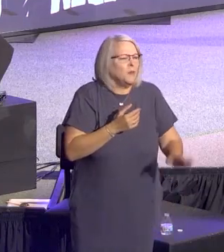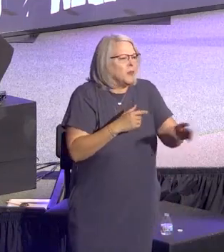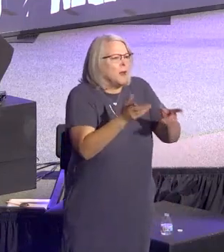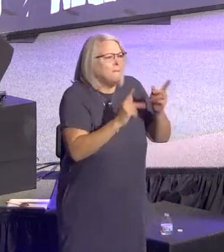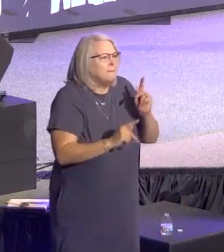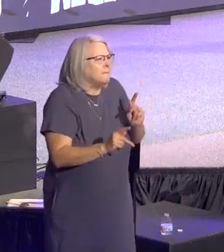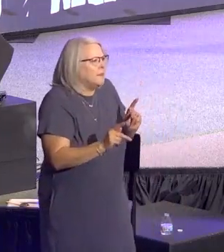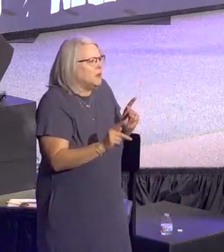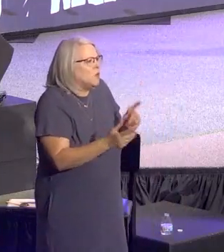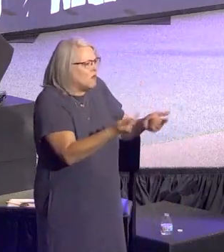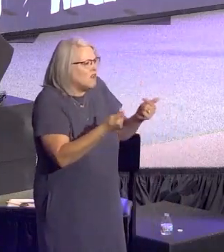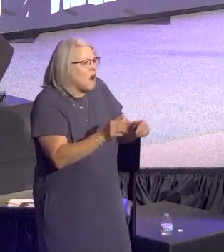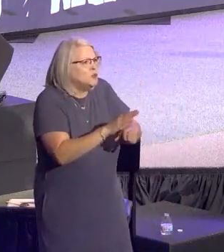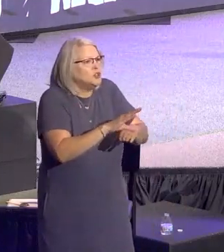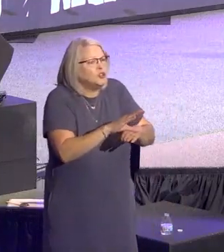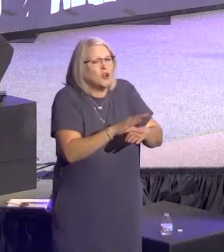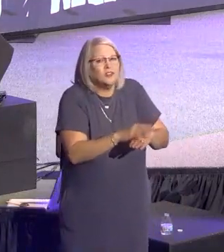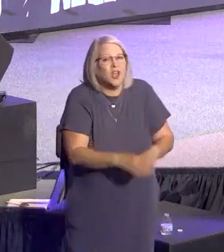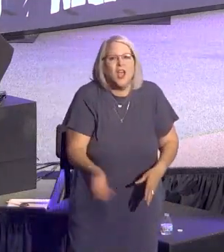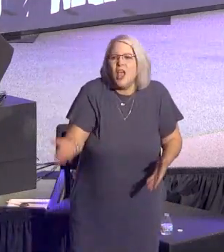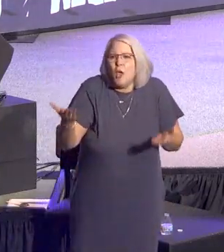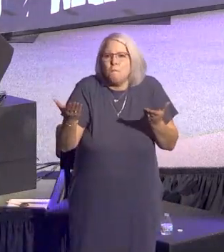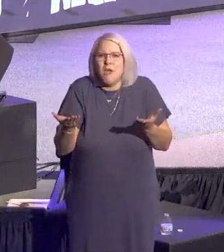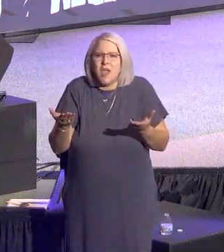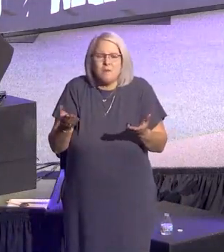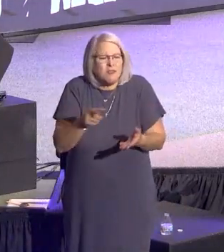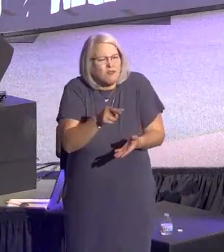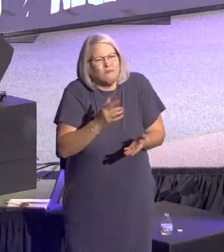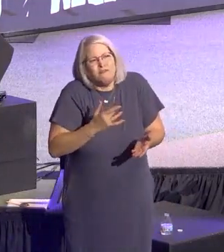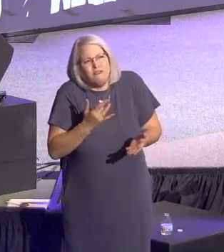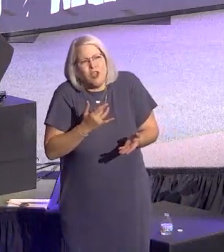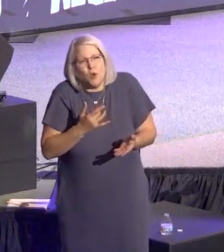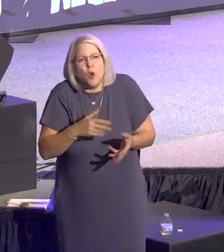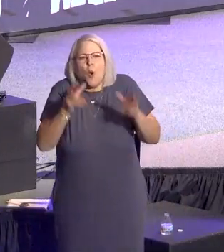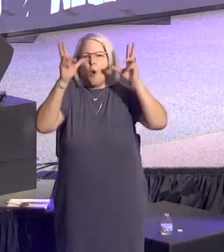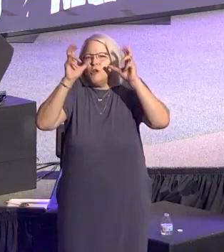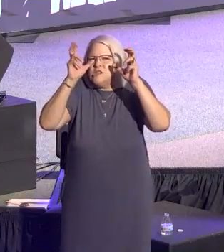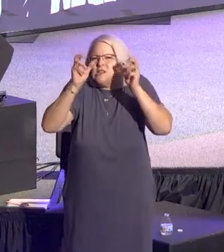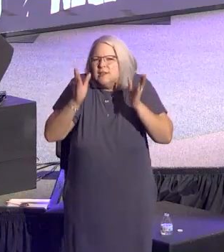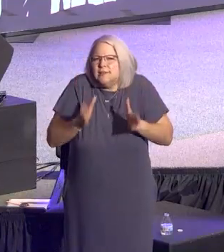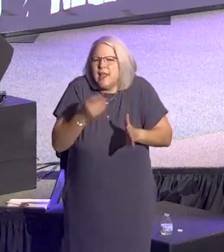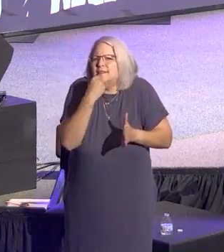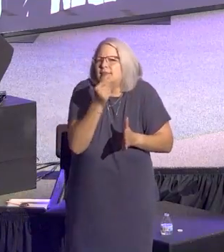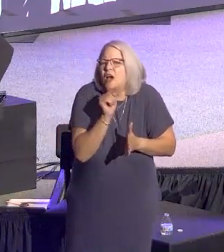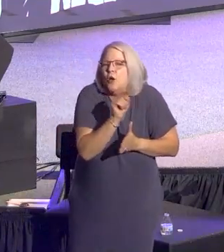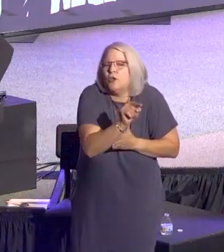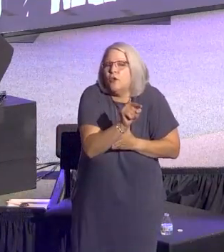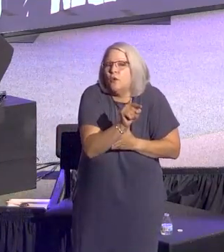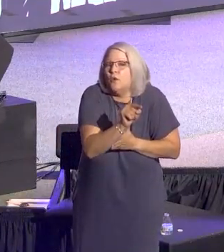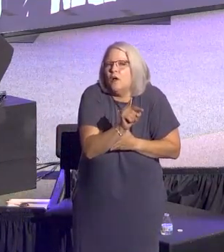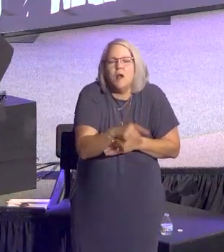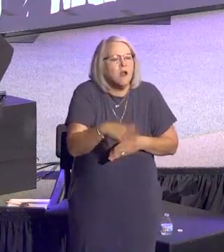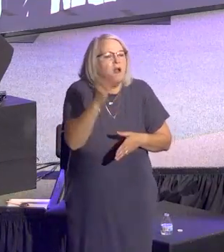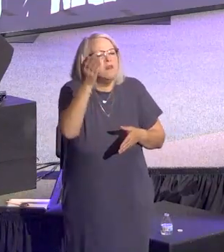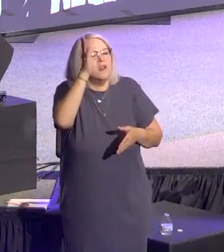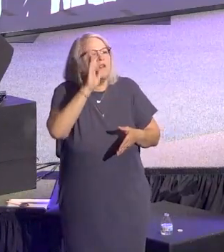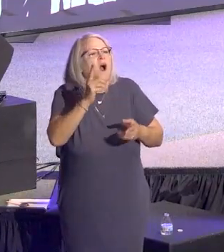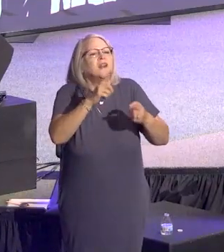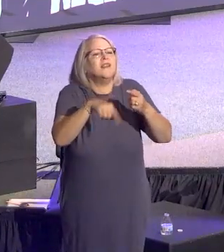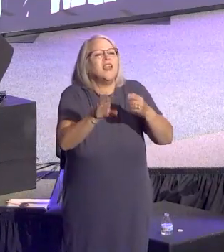come here to church today and you've convinced yourselves, or maybe Satan has convinced you, that God can't use